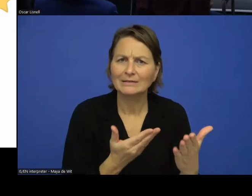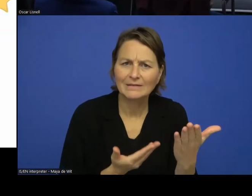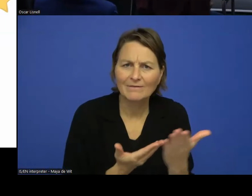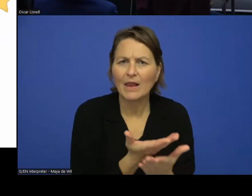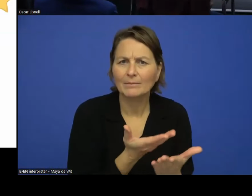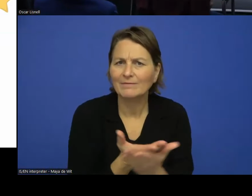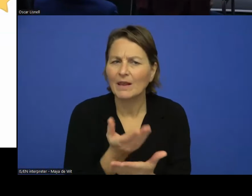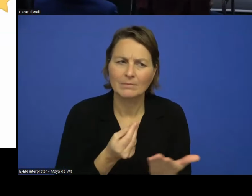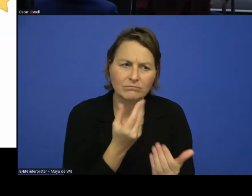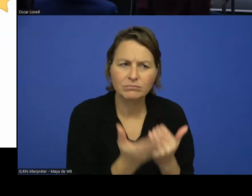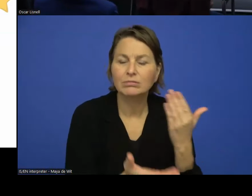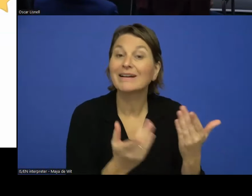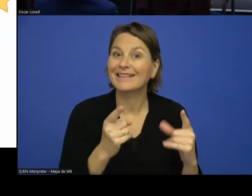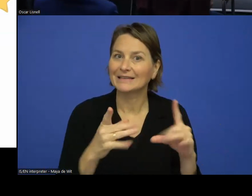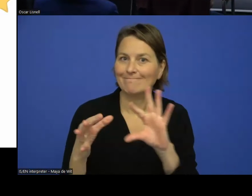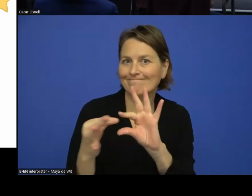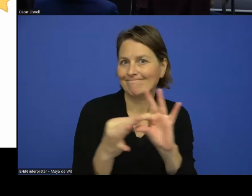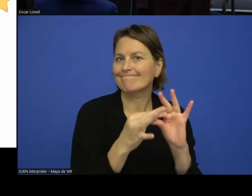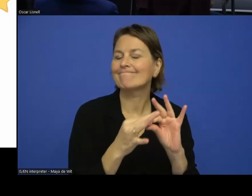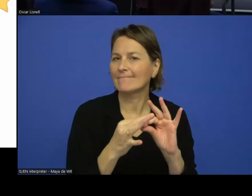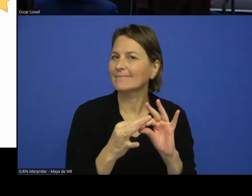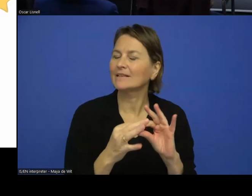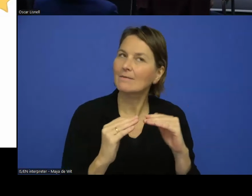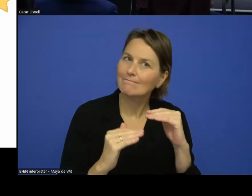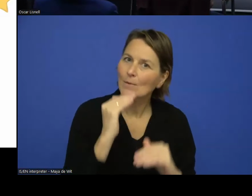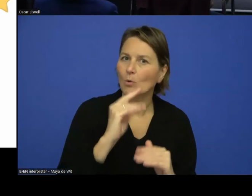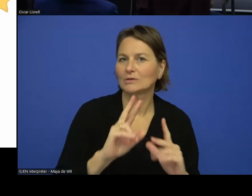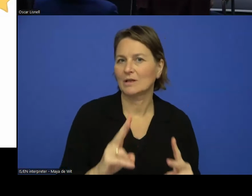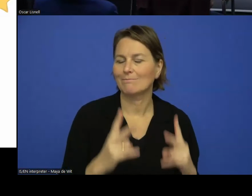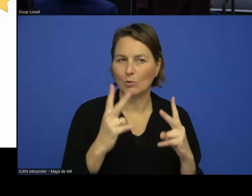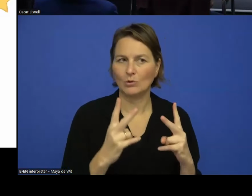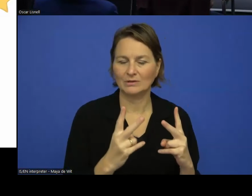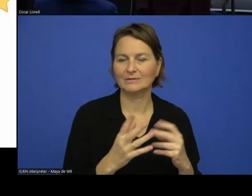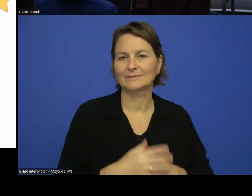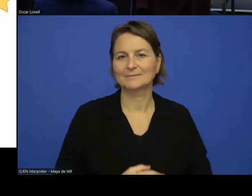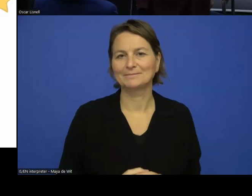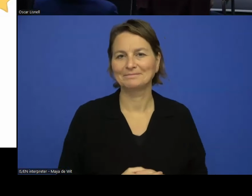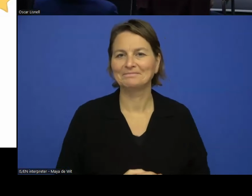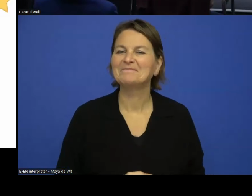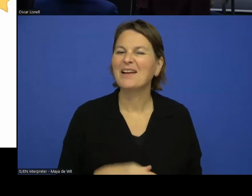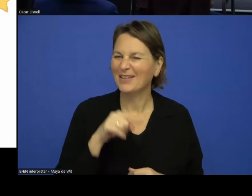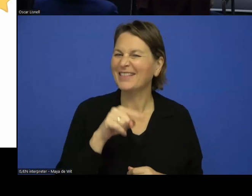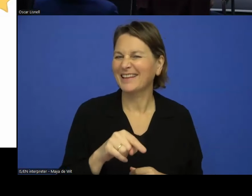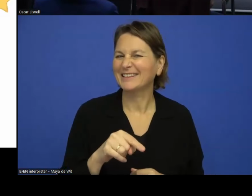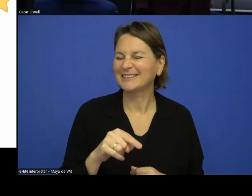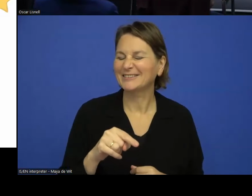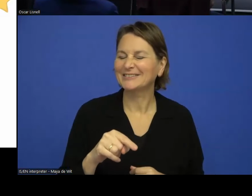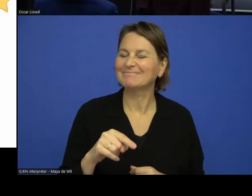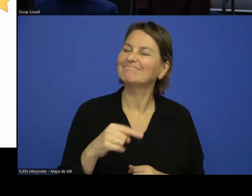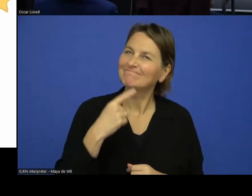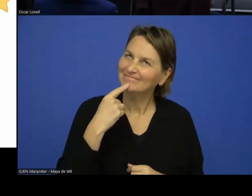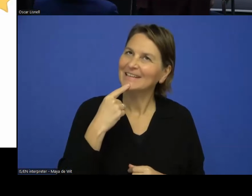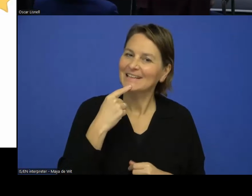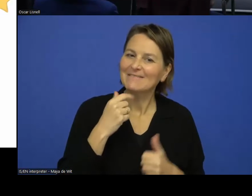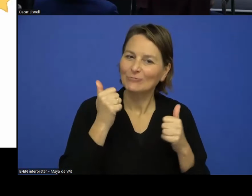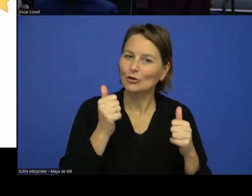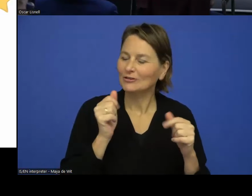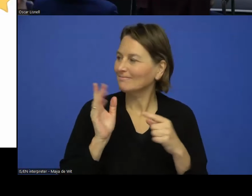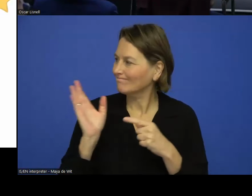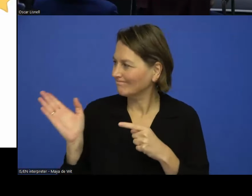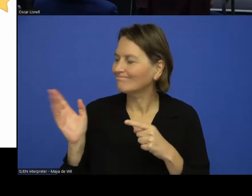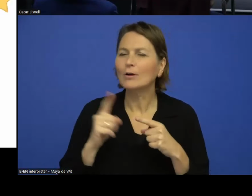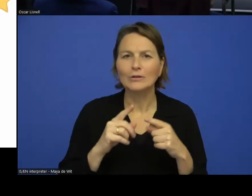the collaboration really would play a key role. And with this approach of iterative process, we believe there will be a huge opportunity